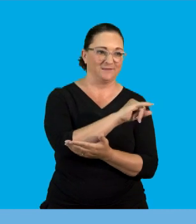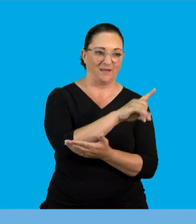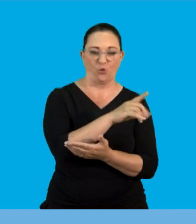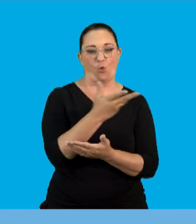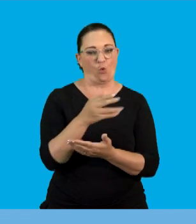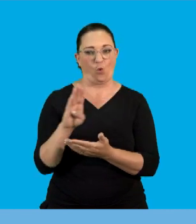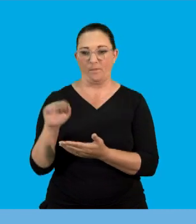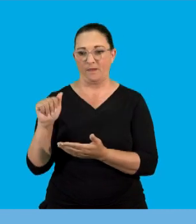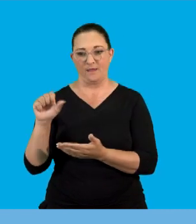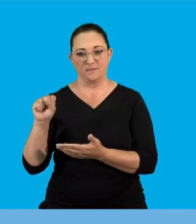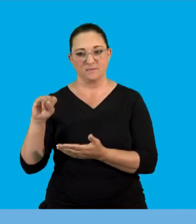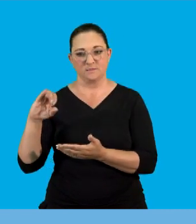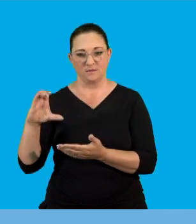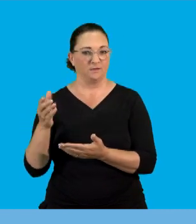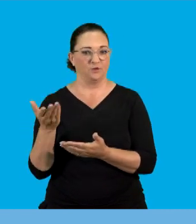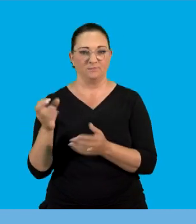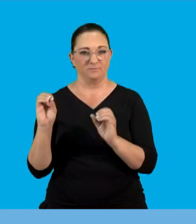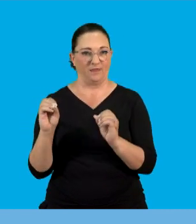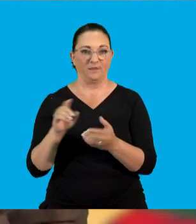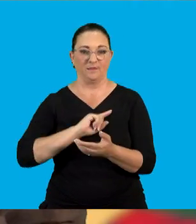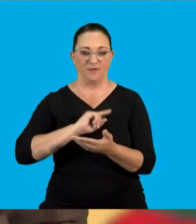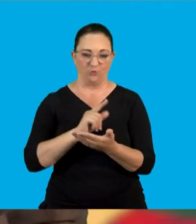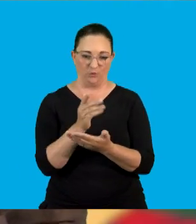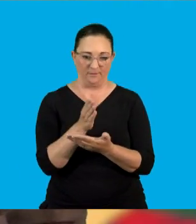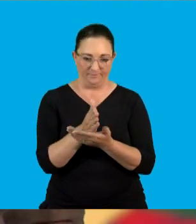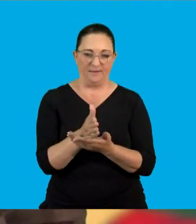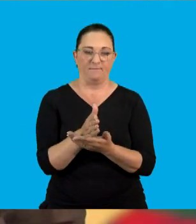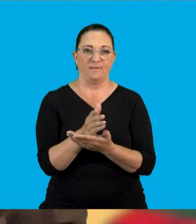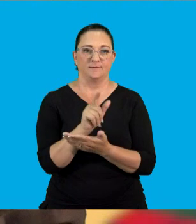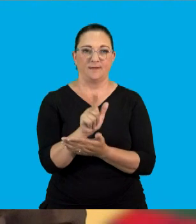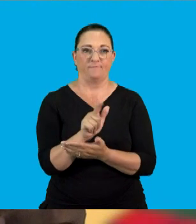know distilled water has a pH that is equals to 7 because